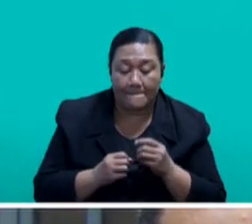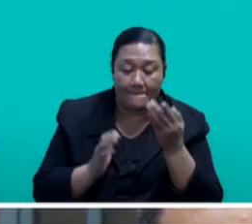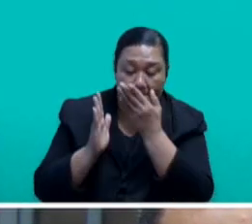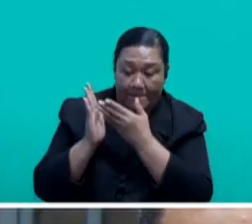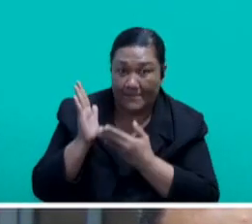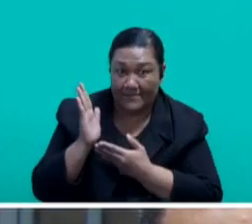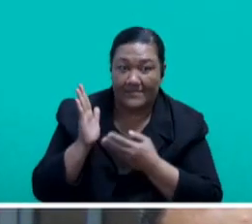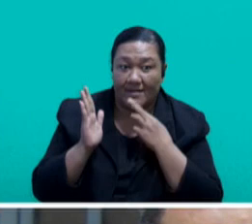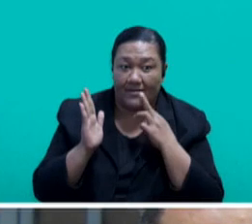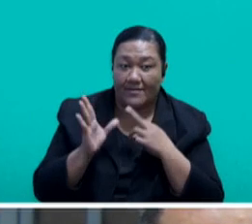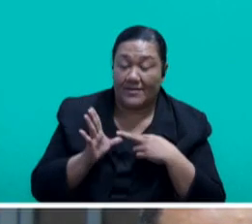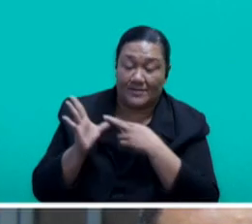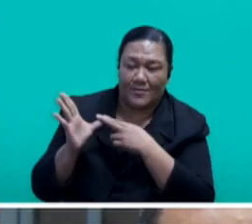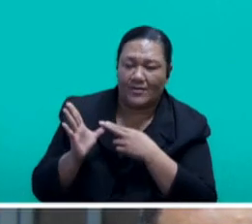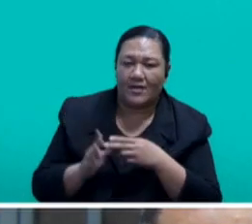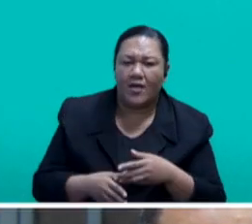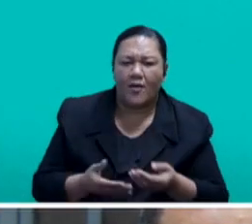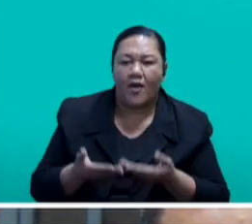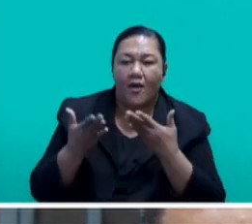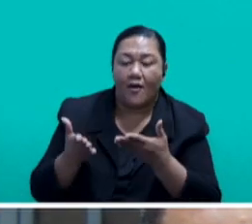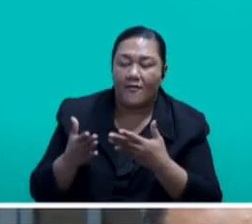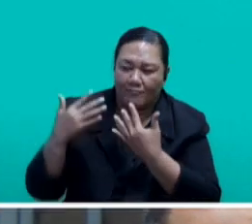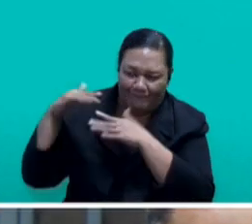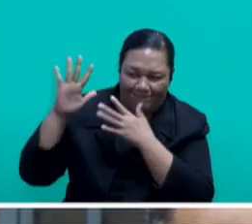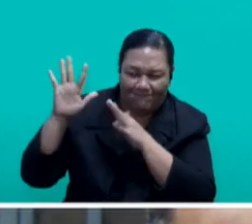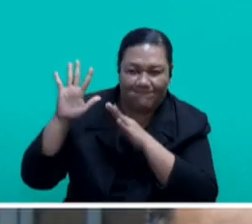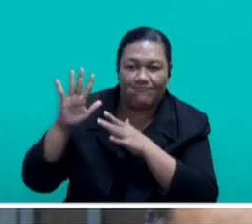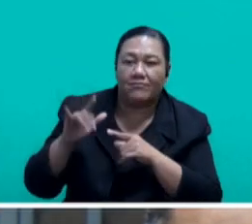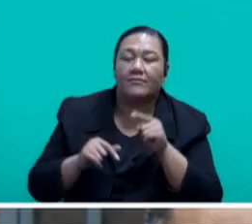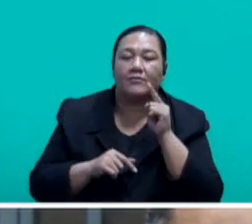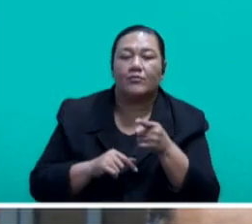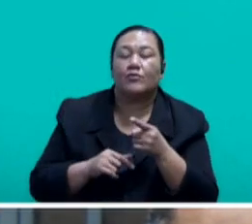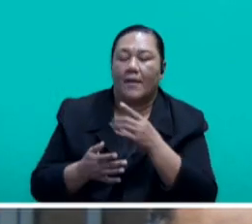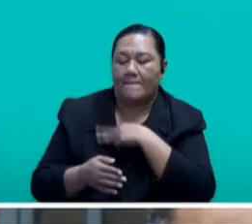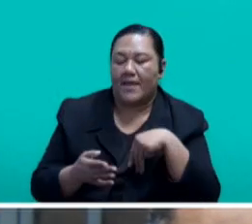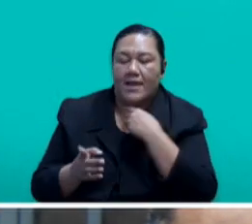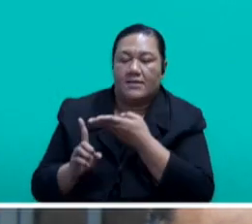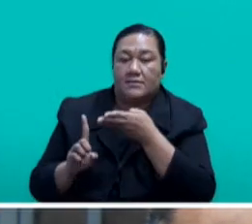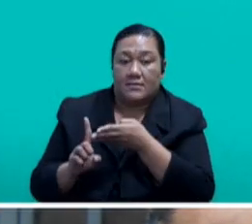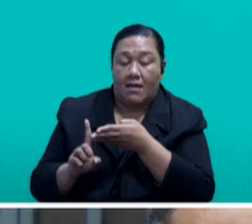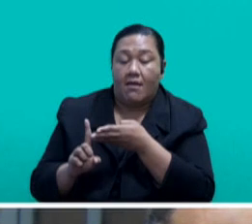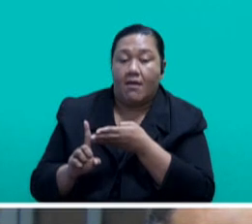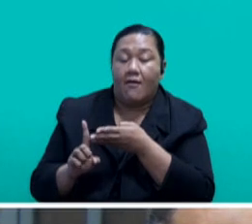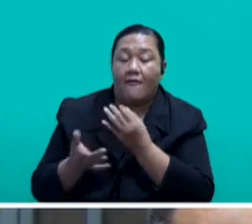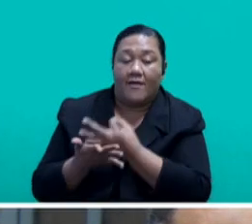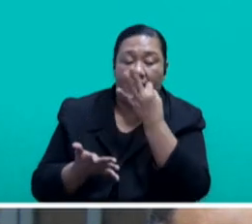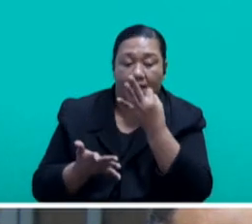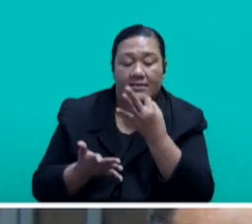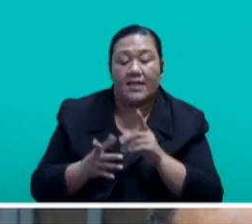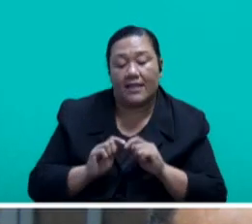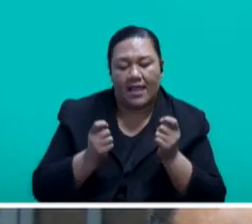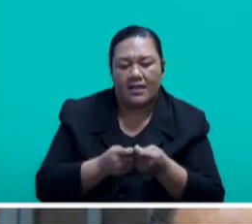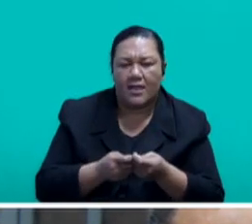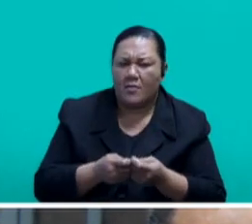I wish to offer my commendations to the Honourable Minister for Finance and his team for a bold,